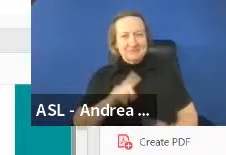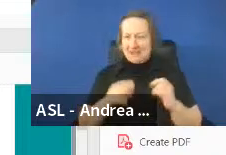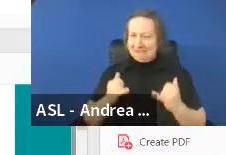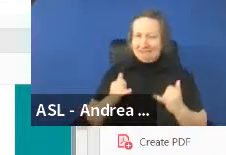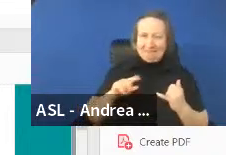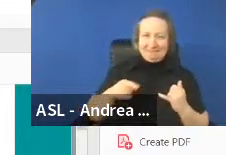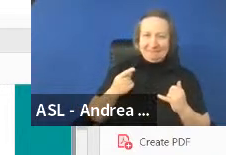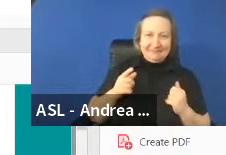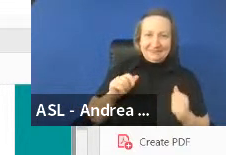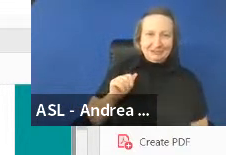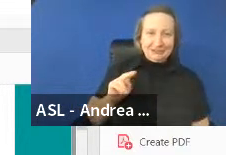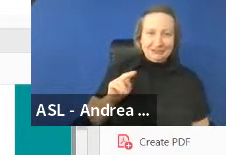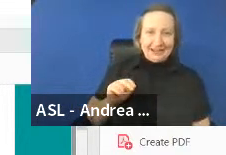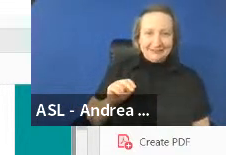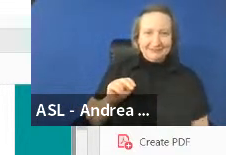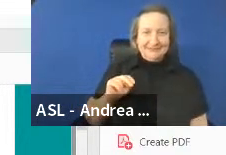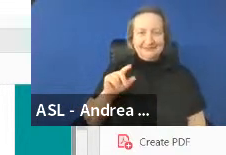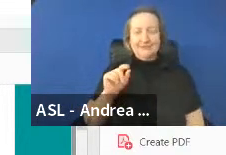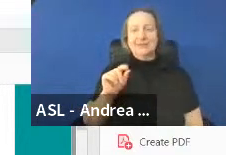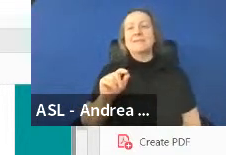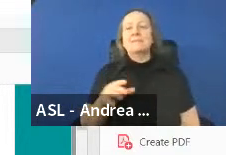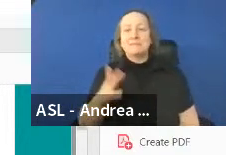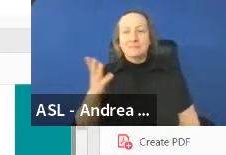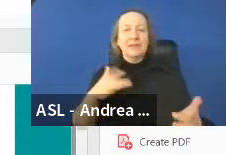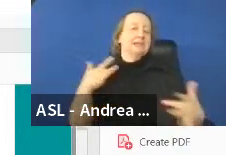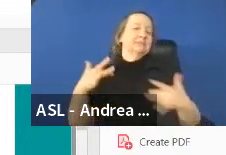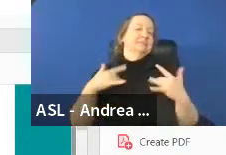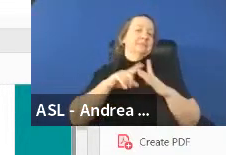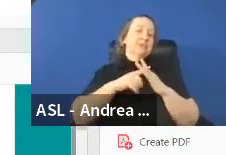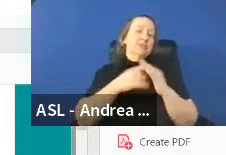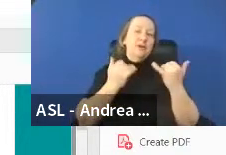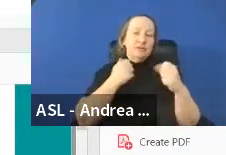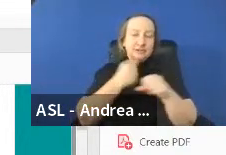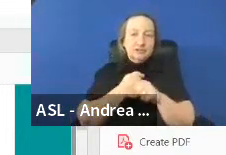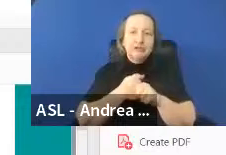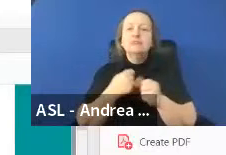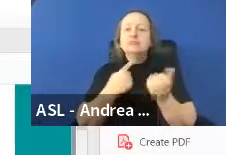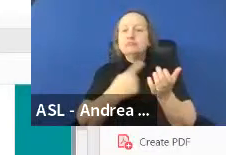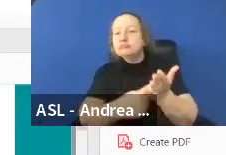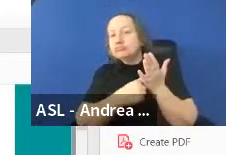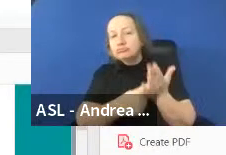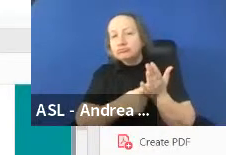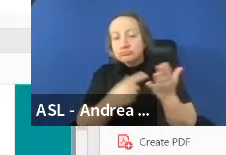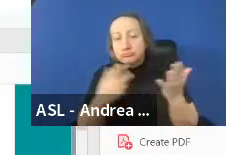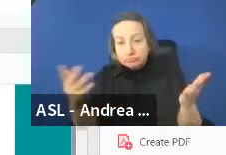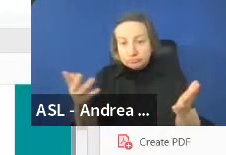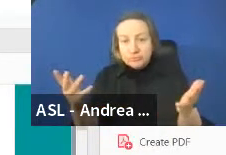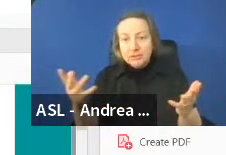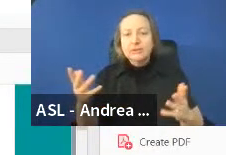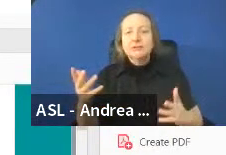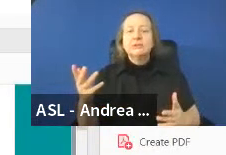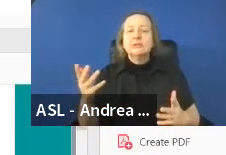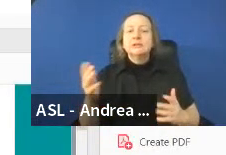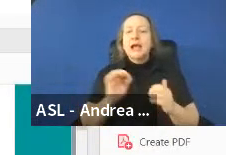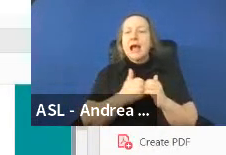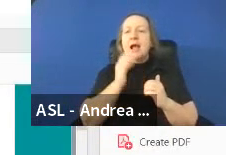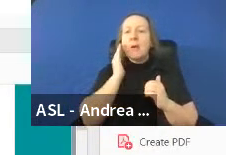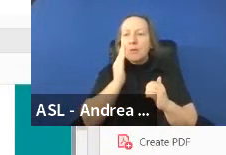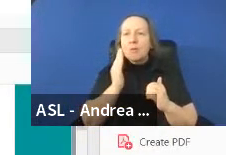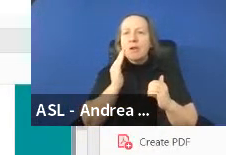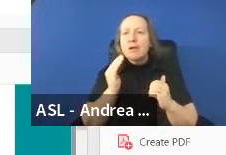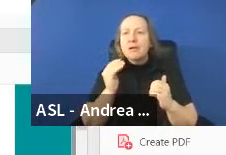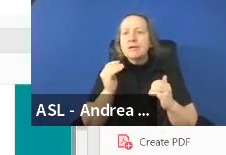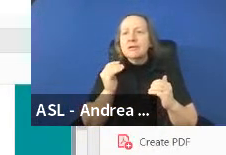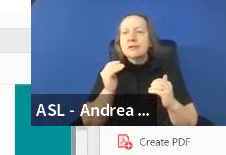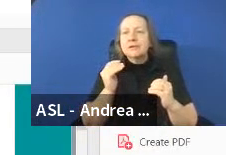we're excited about starting off the year with a conversation about how we're going to advance